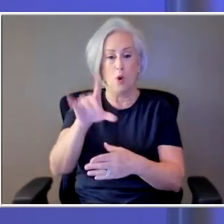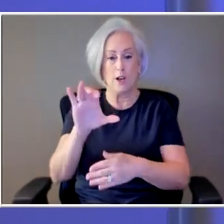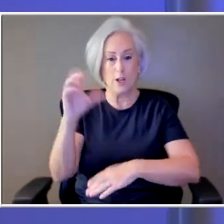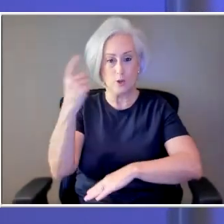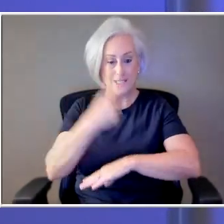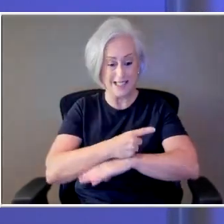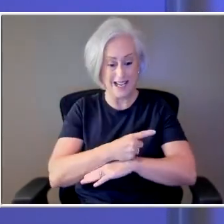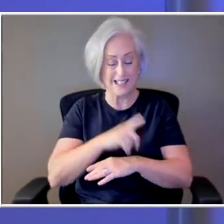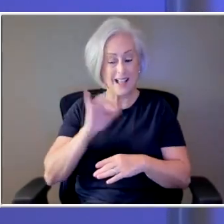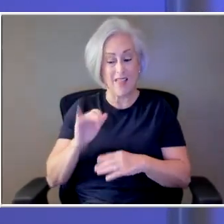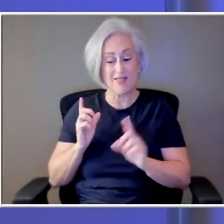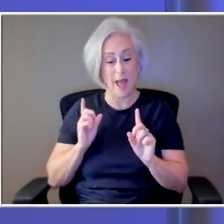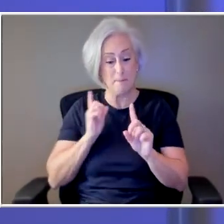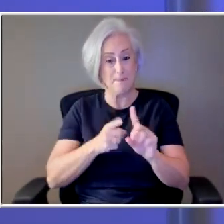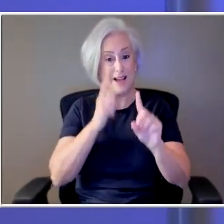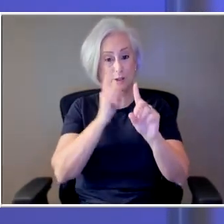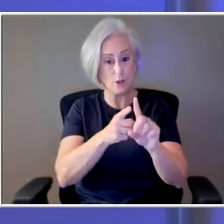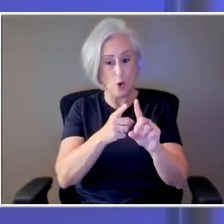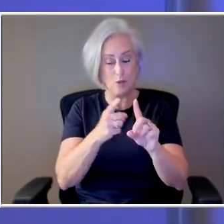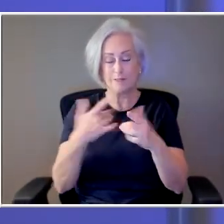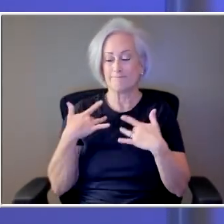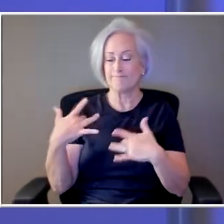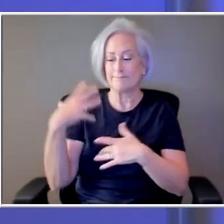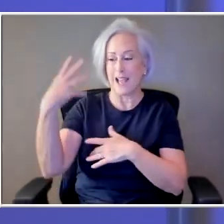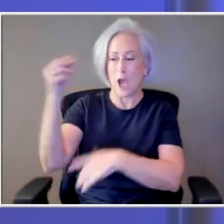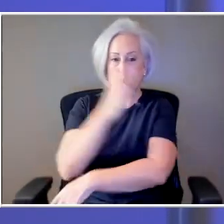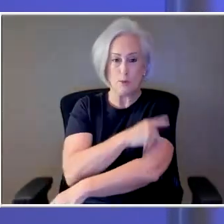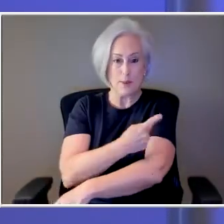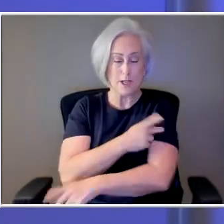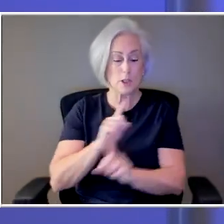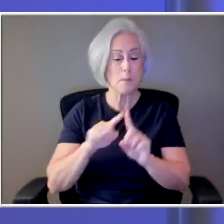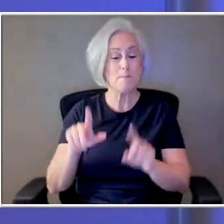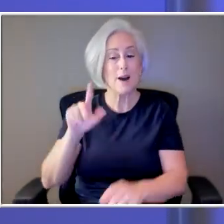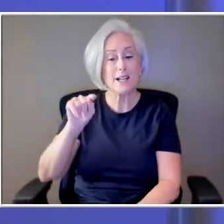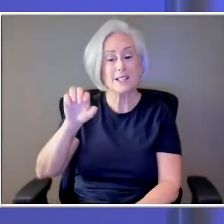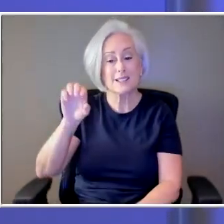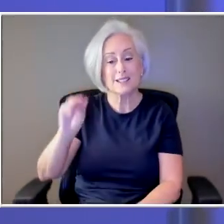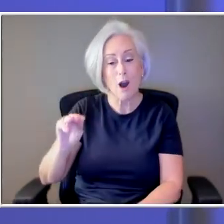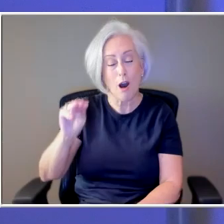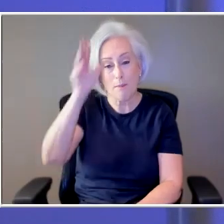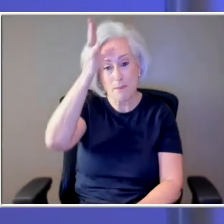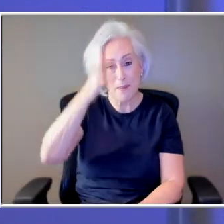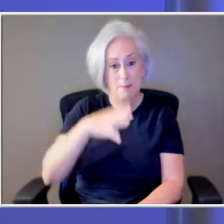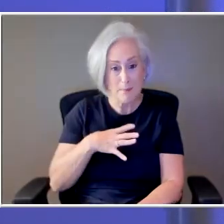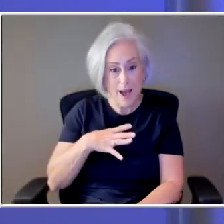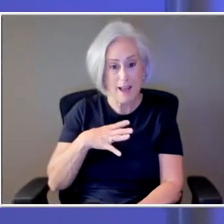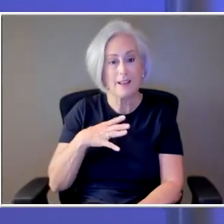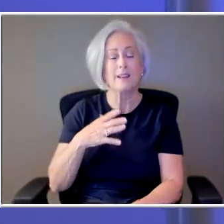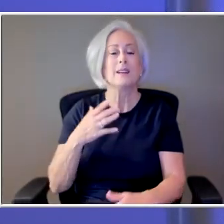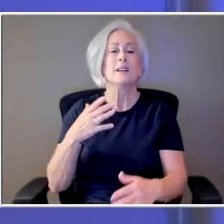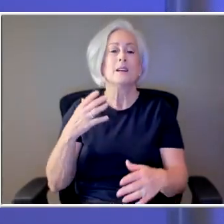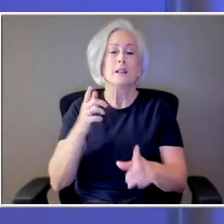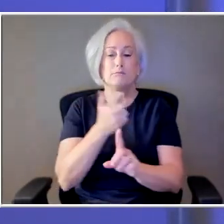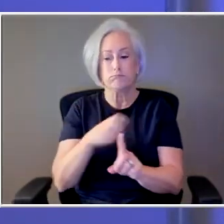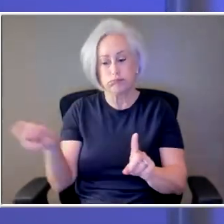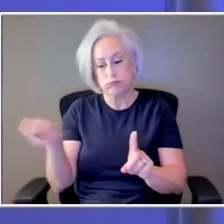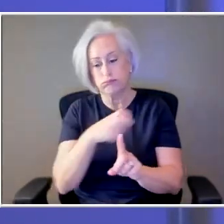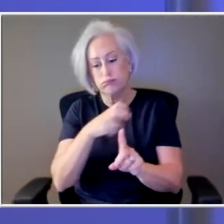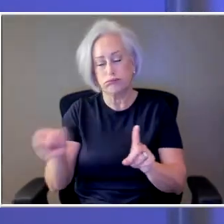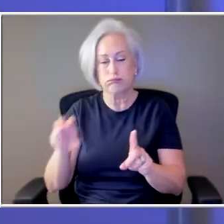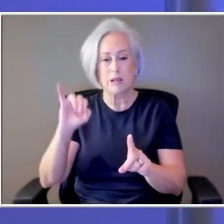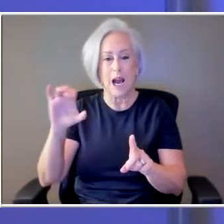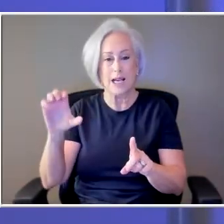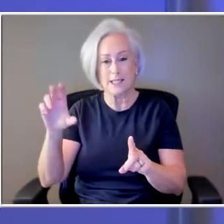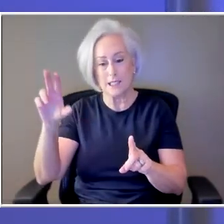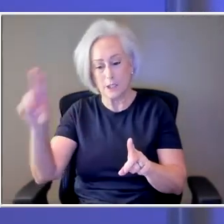With Tom in particular, he had a lot of ups and downs, as you mentioned. He was back and forth between the ICU and had just about every